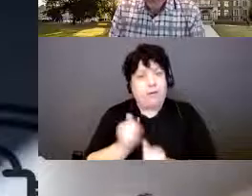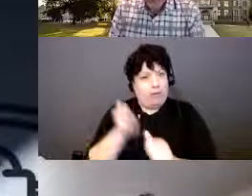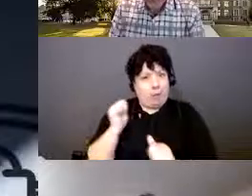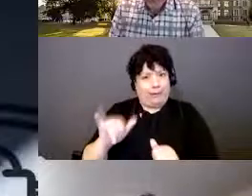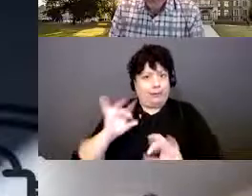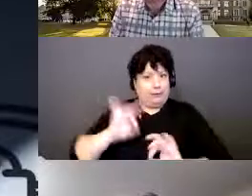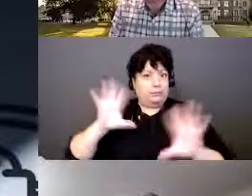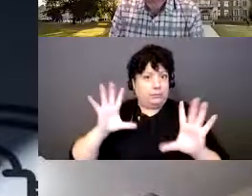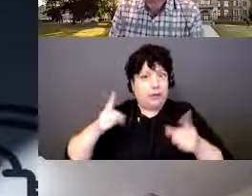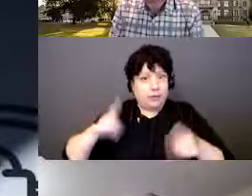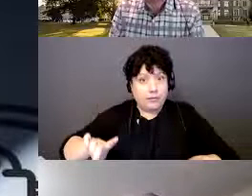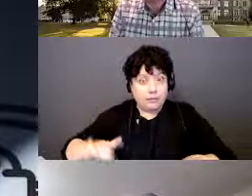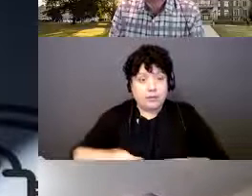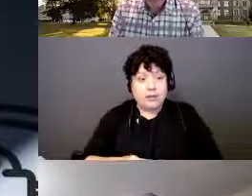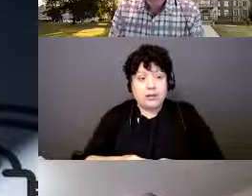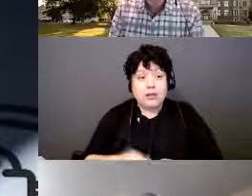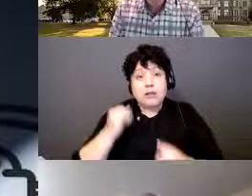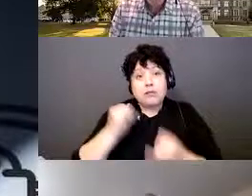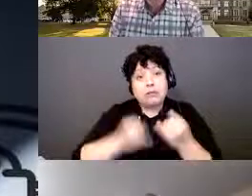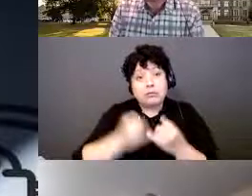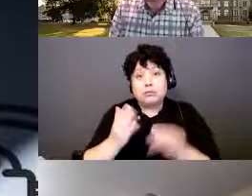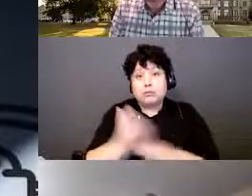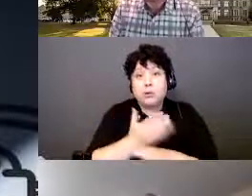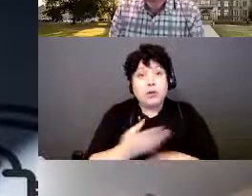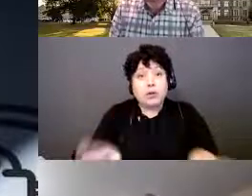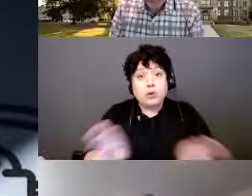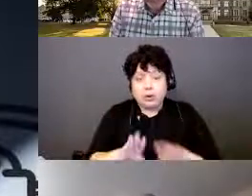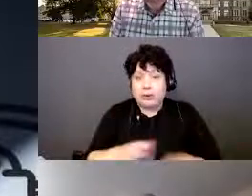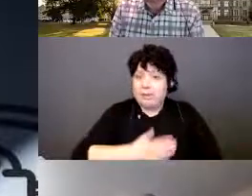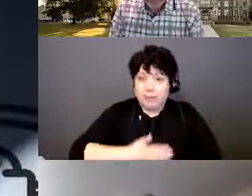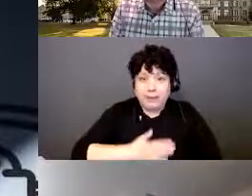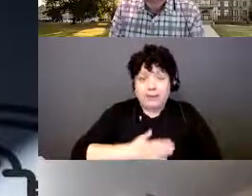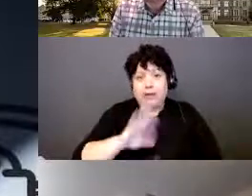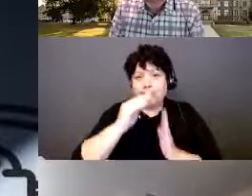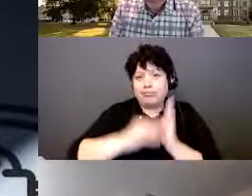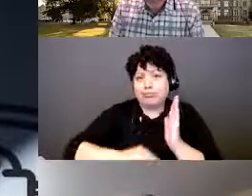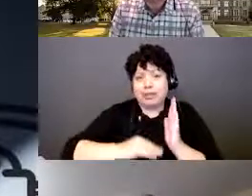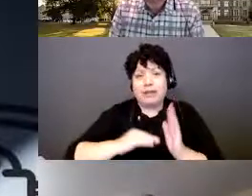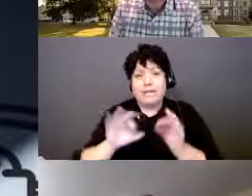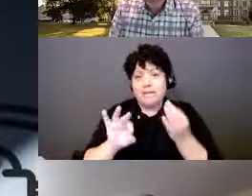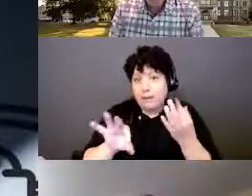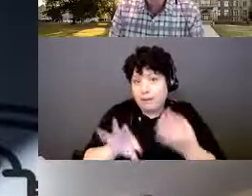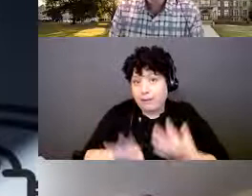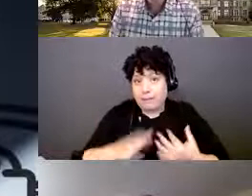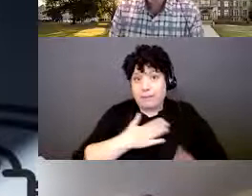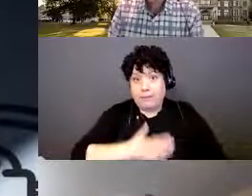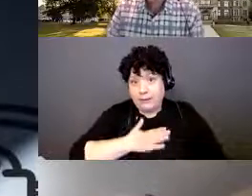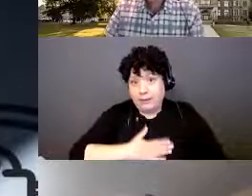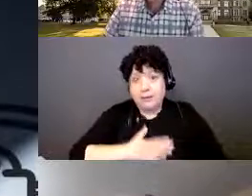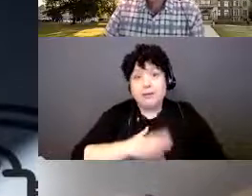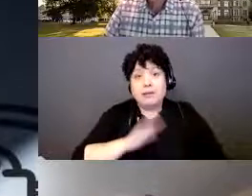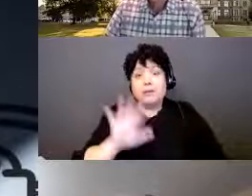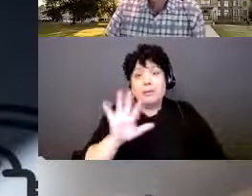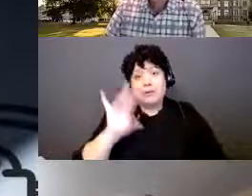finally, as we leave, just a reminder to take a couple minutes and give us your feedback. Again, it's about